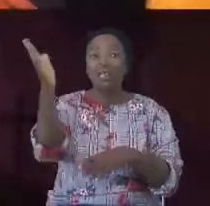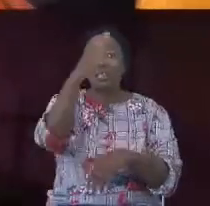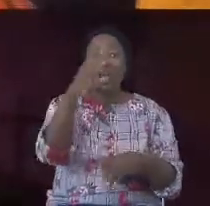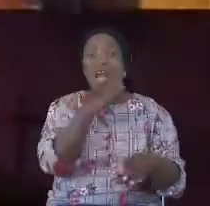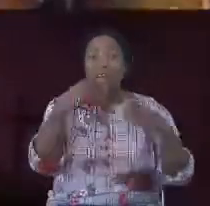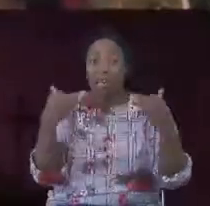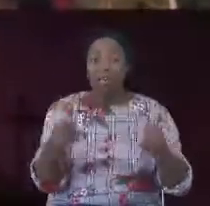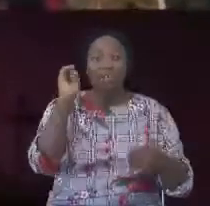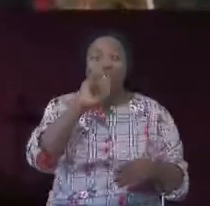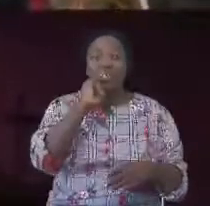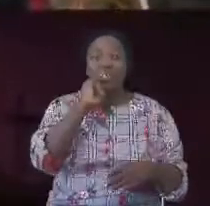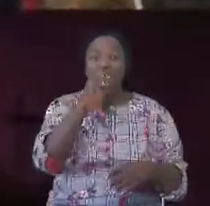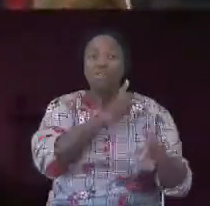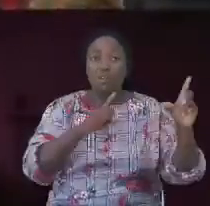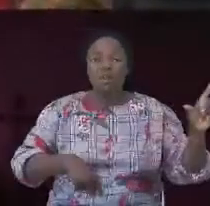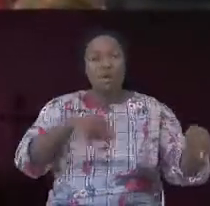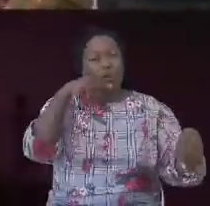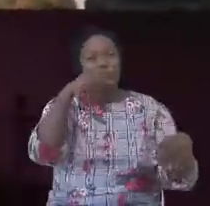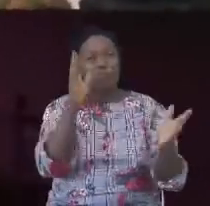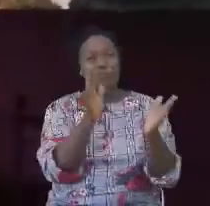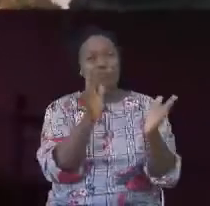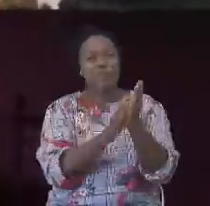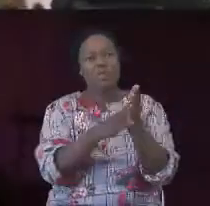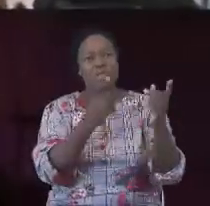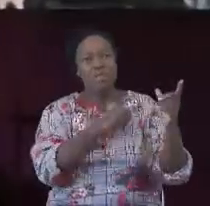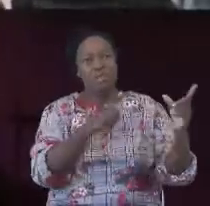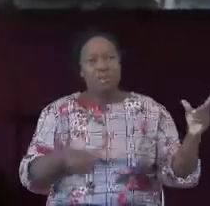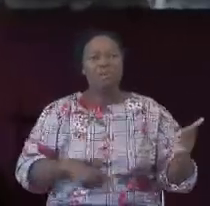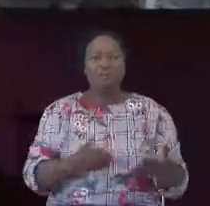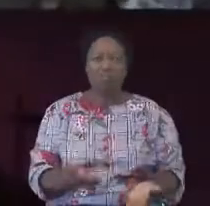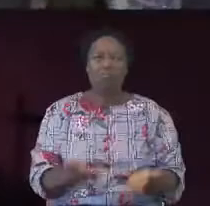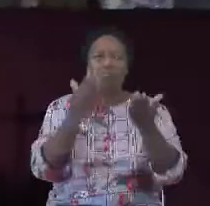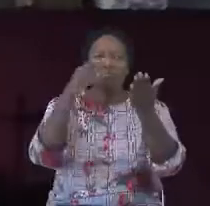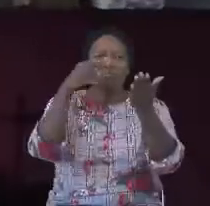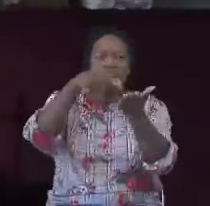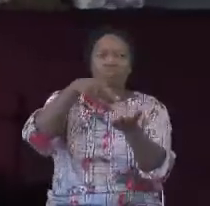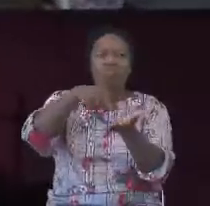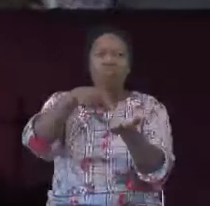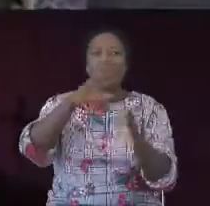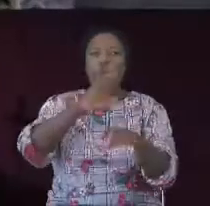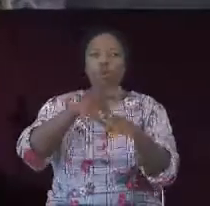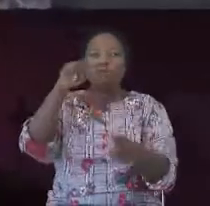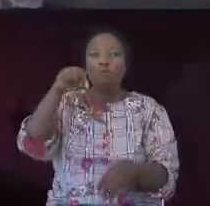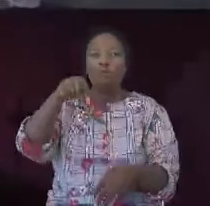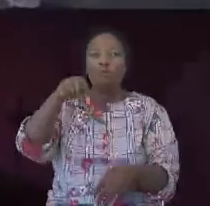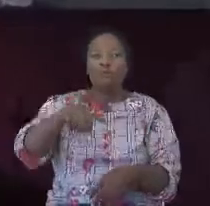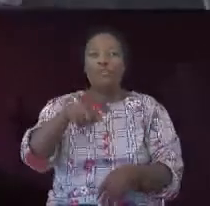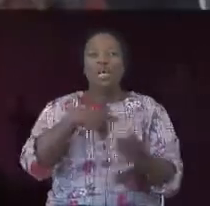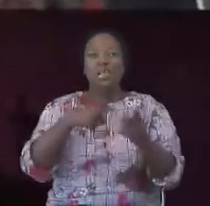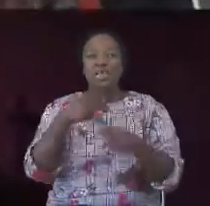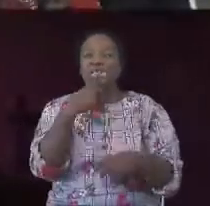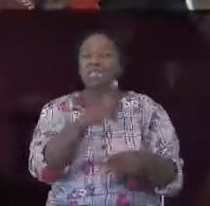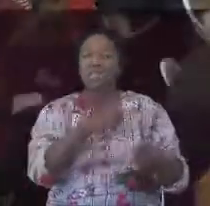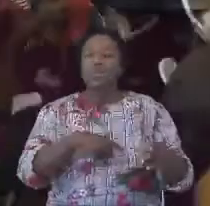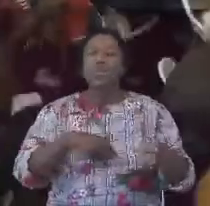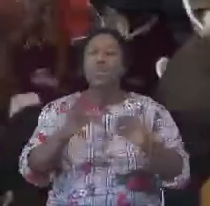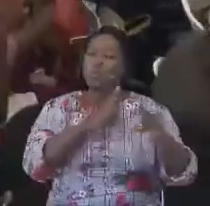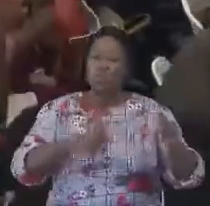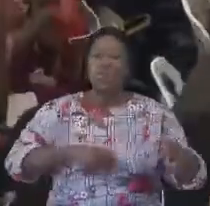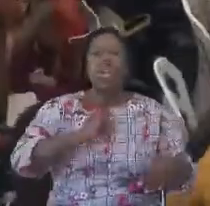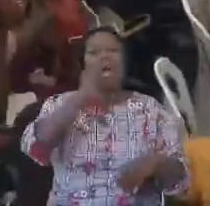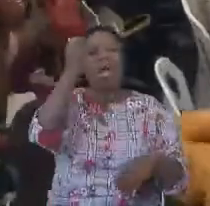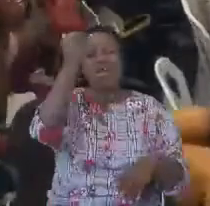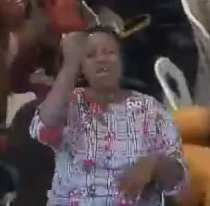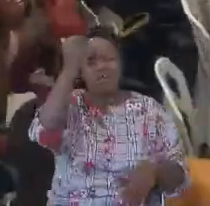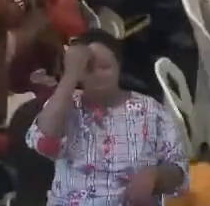ocean, in the forest, on land, and in the sky, and now is your Lord. Praise the Lord. Stand up on your feet